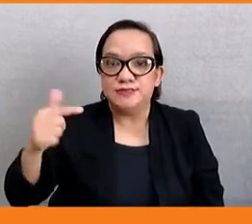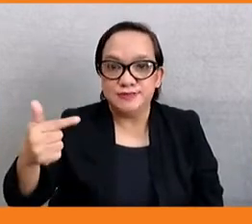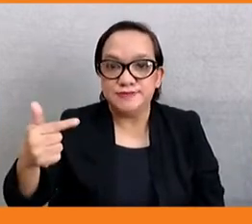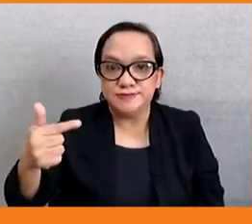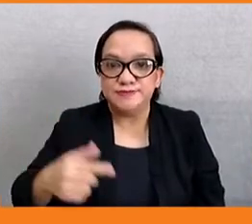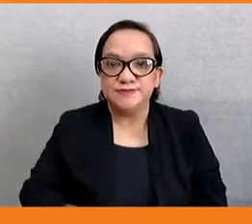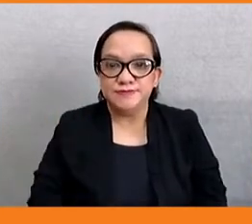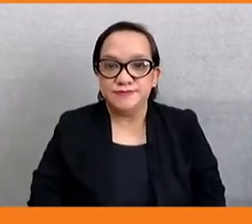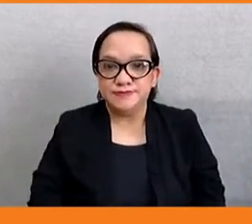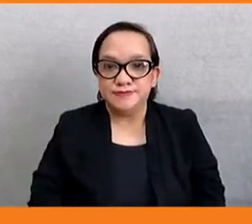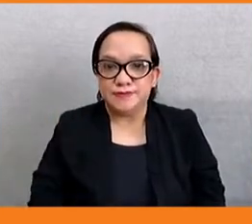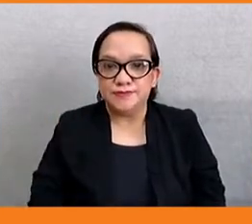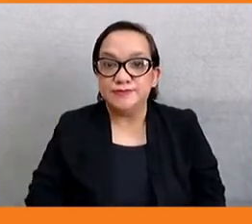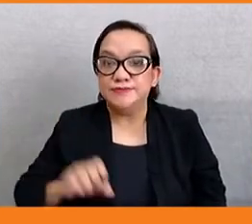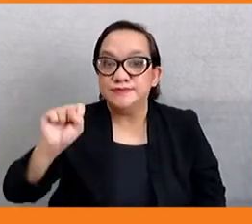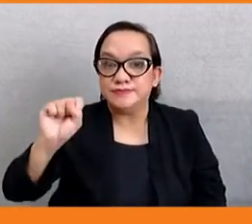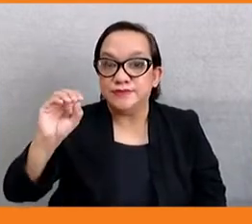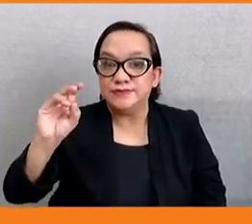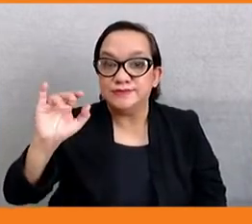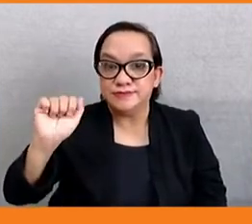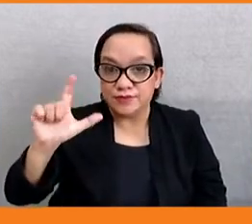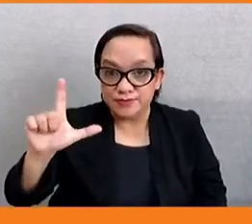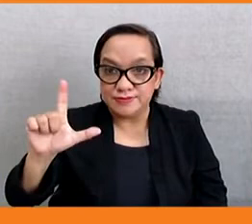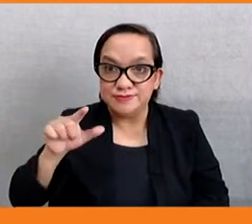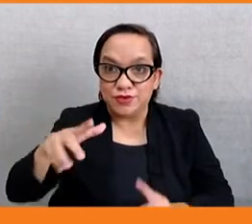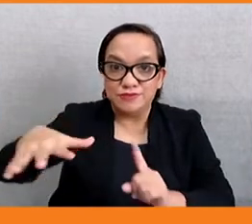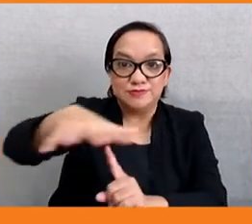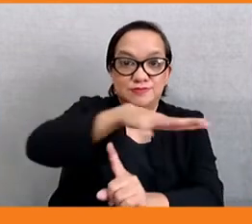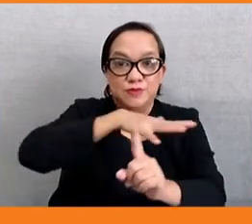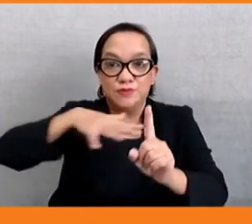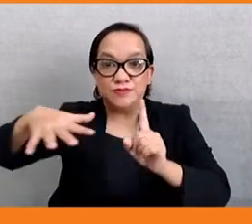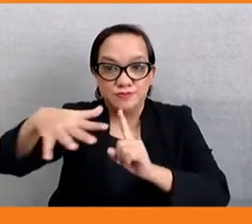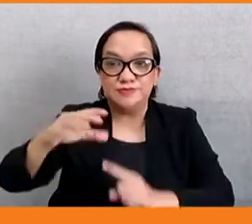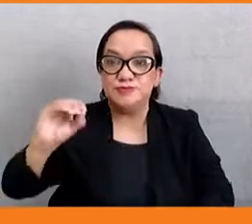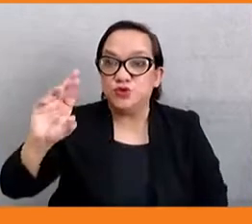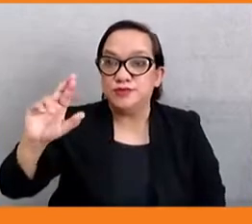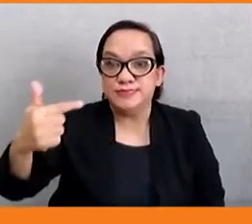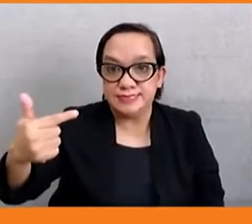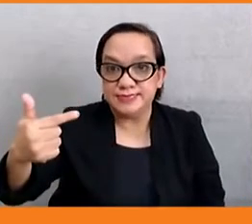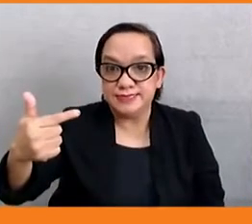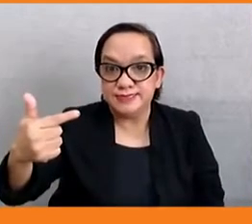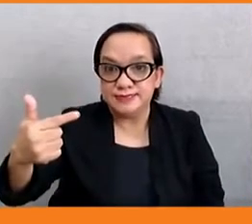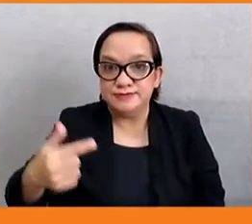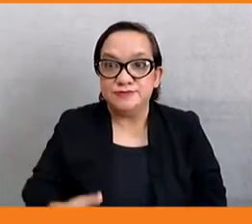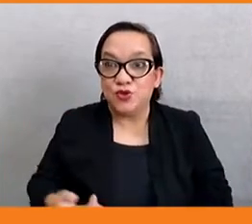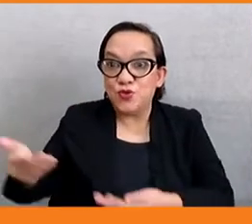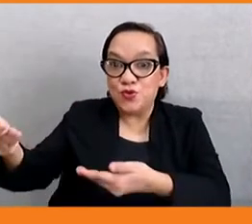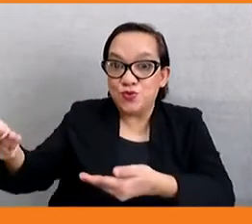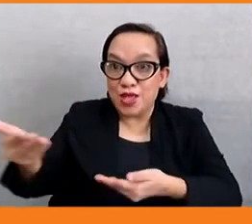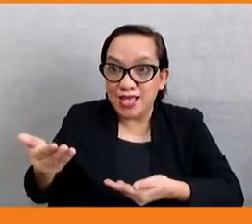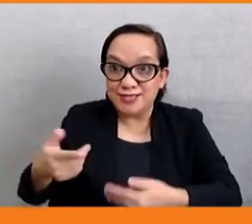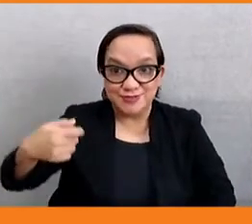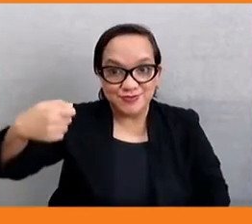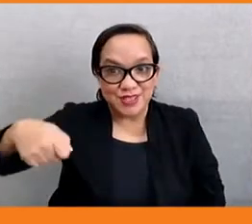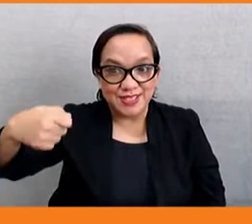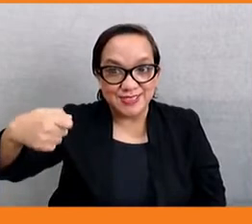civilsociety@adb.org. And now it is a privilege and a pleasure for me to invite President Masa to provide the opening remarks. President Masa,